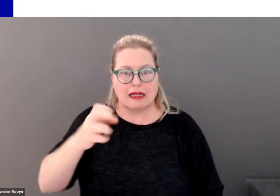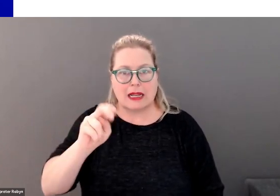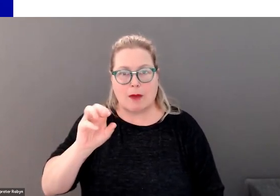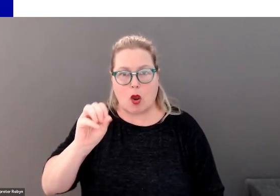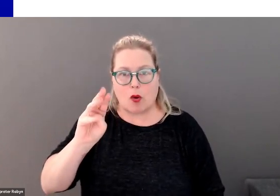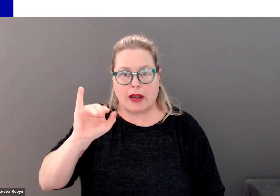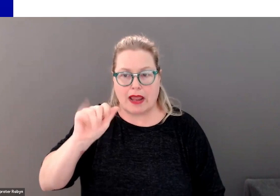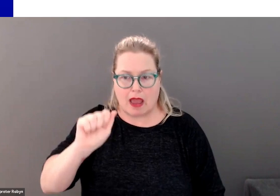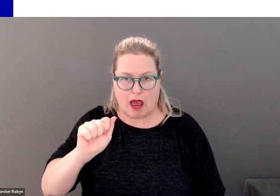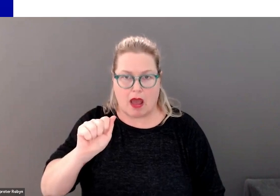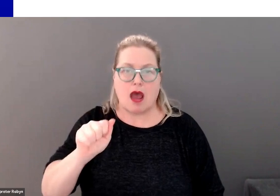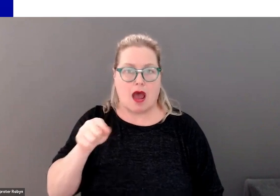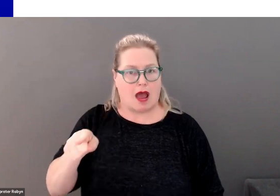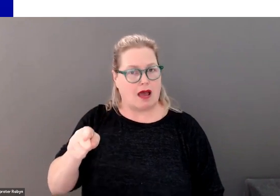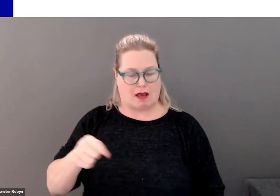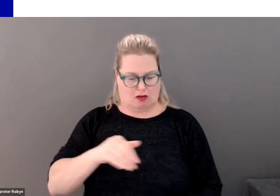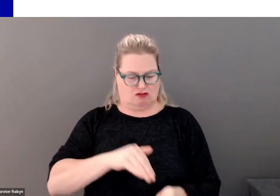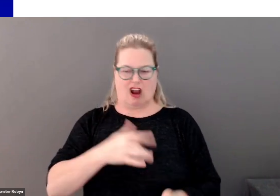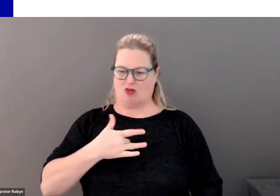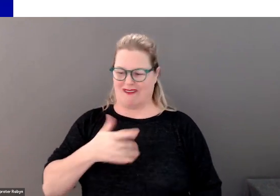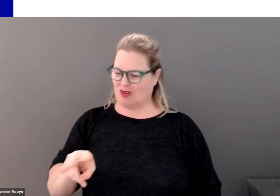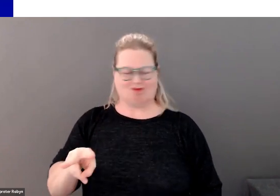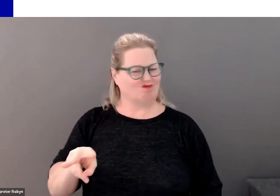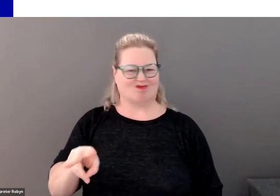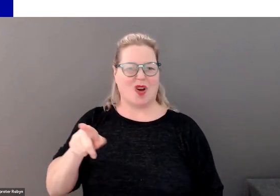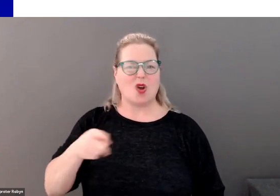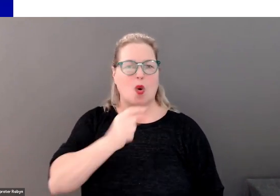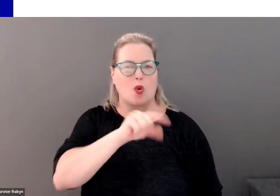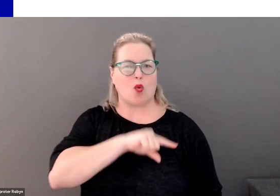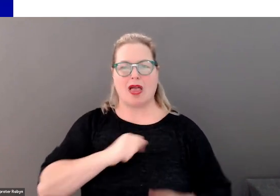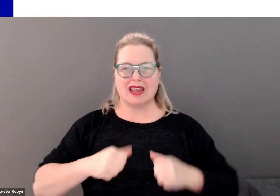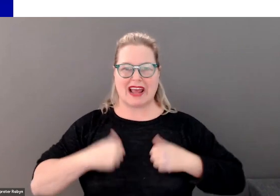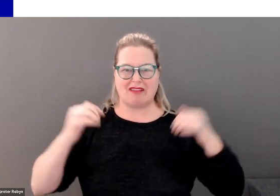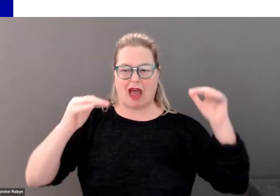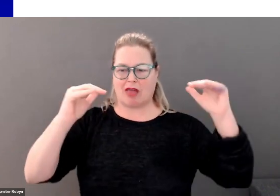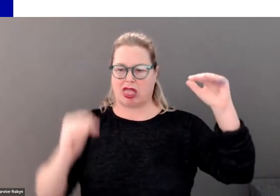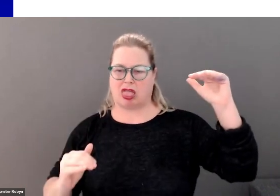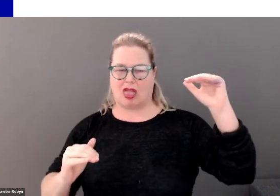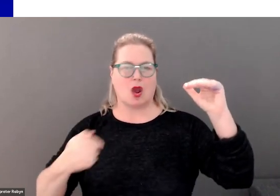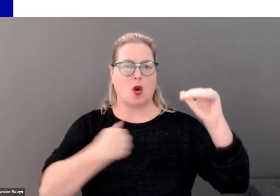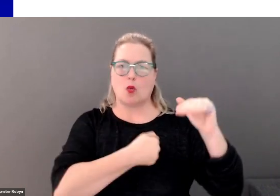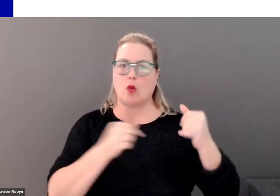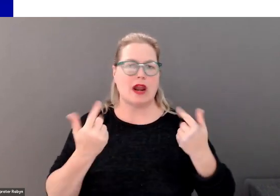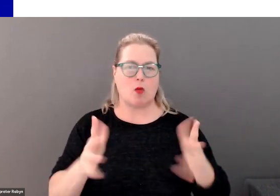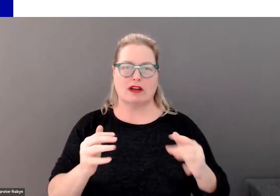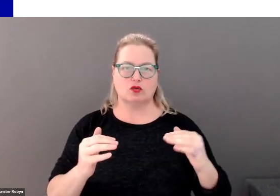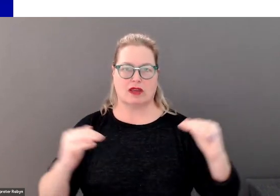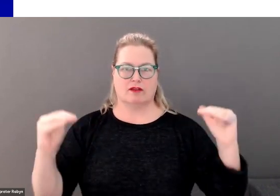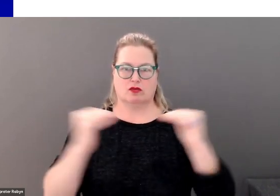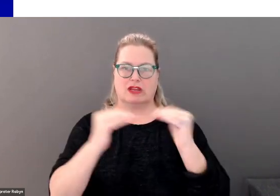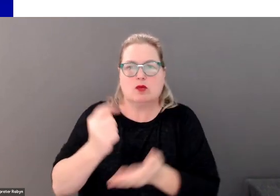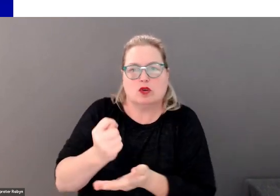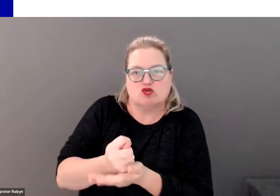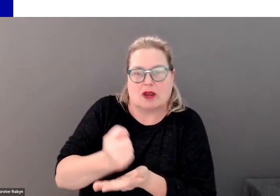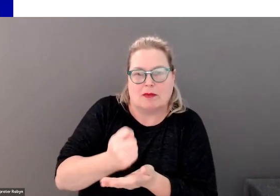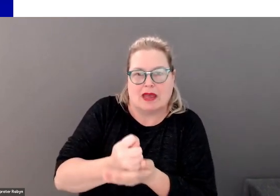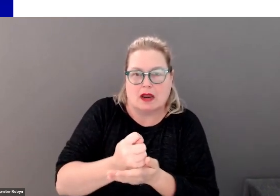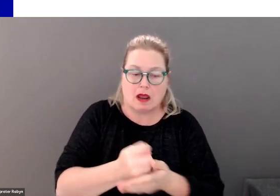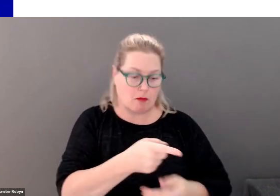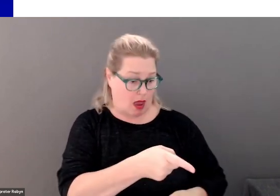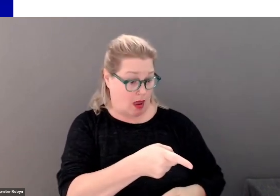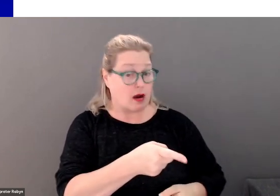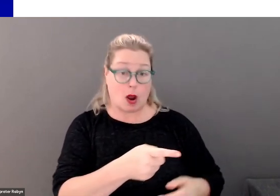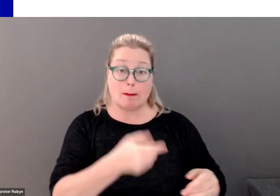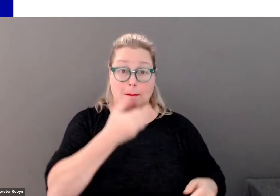that it's not worth giving them access to that standard treatment. Or, for example, a medical treatment